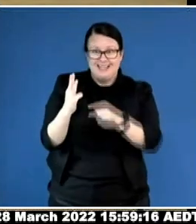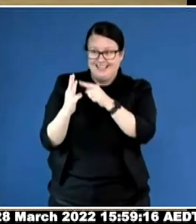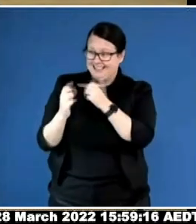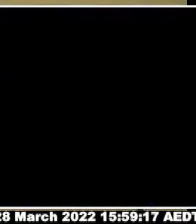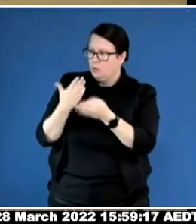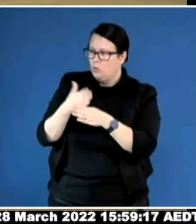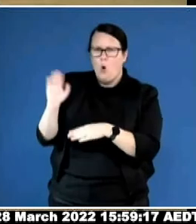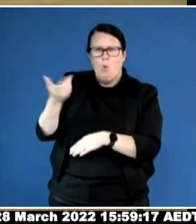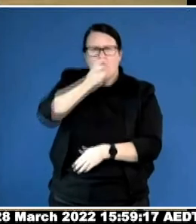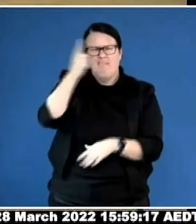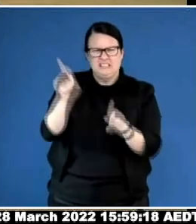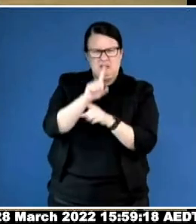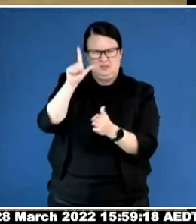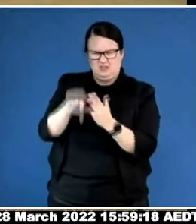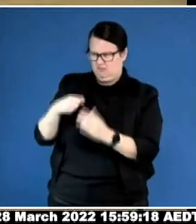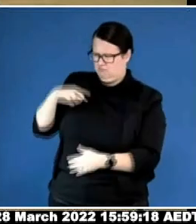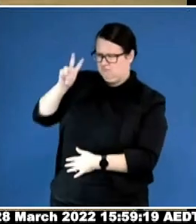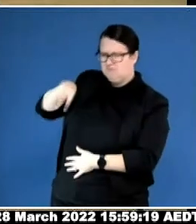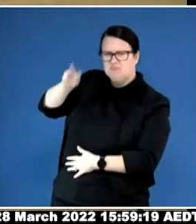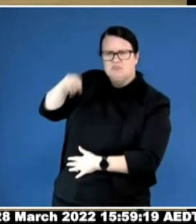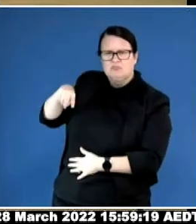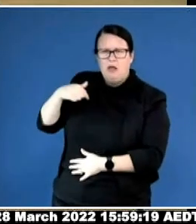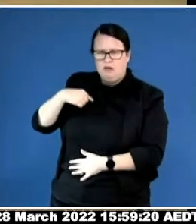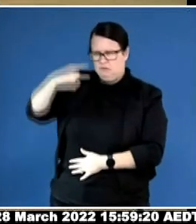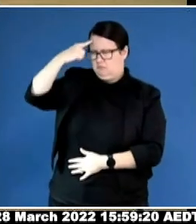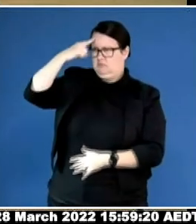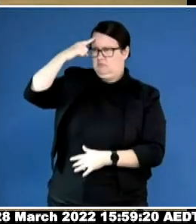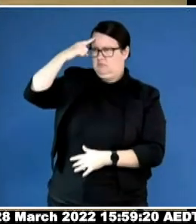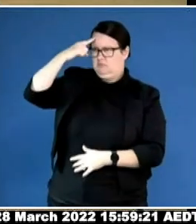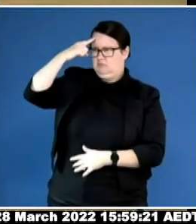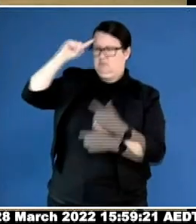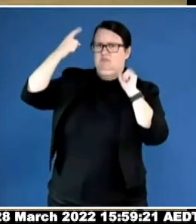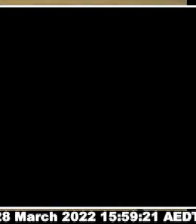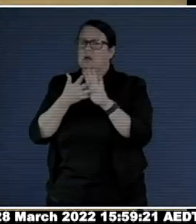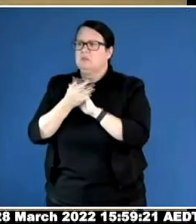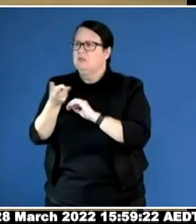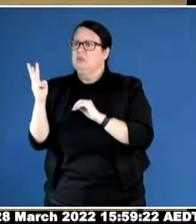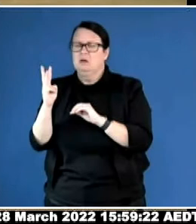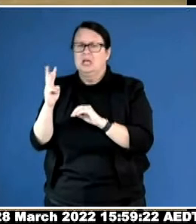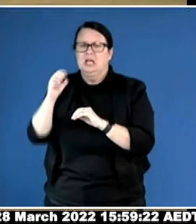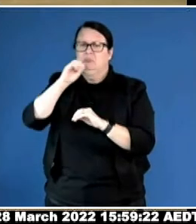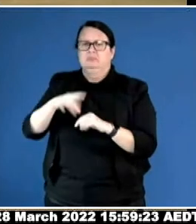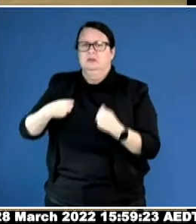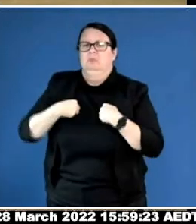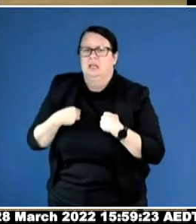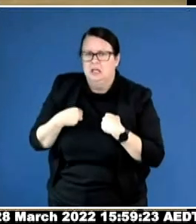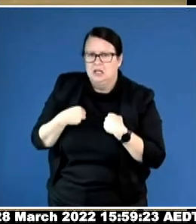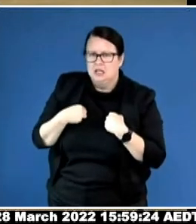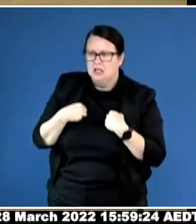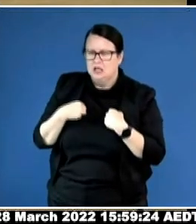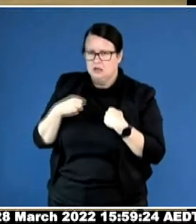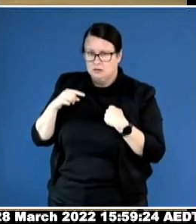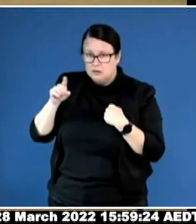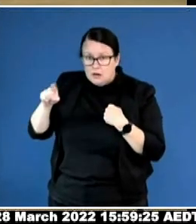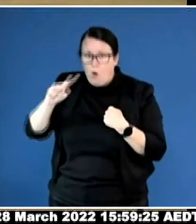unavailable or off work all at the same time, it will trigger my anxieties about how people value me, and I start